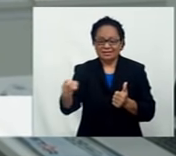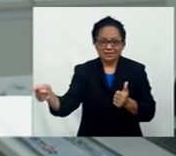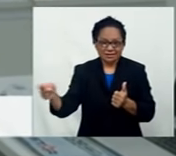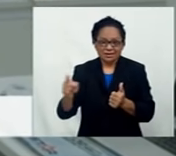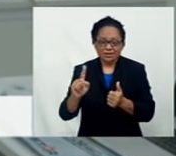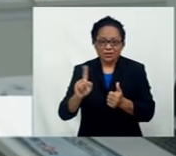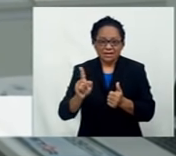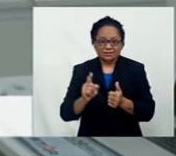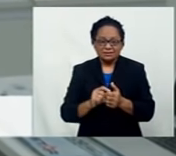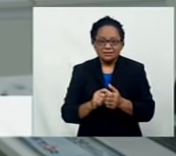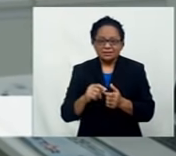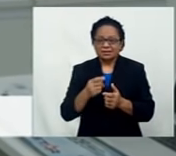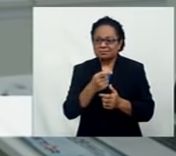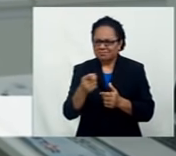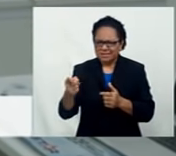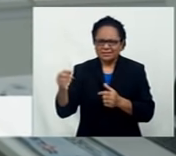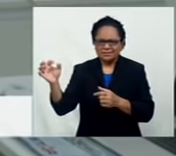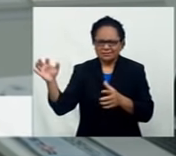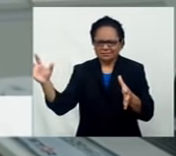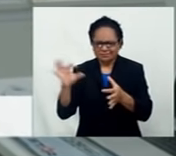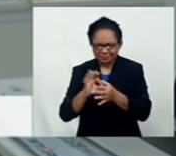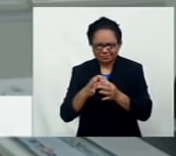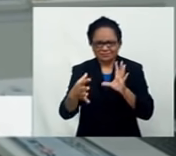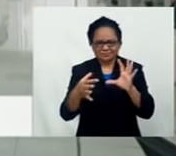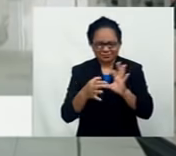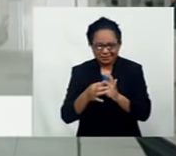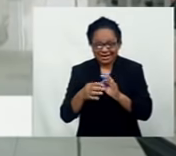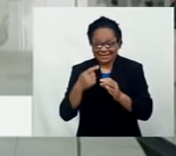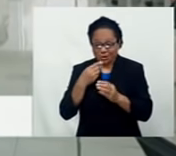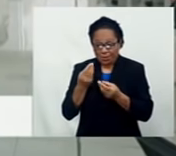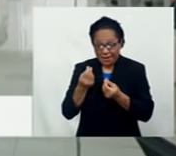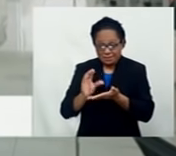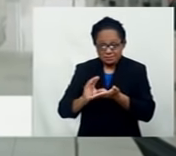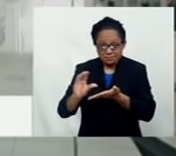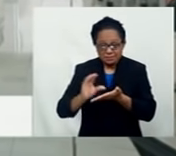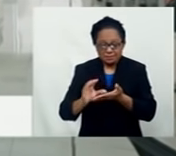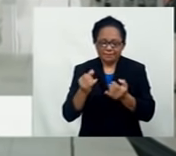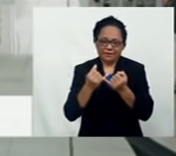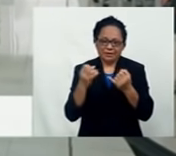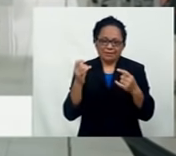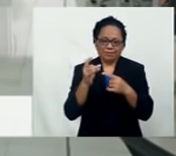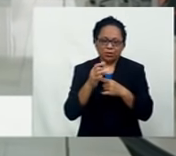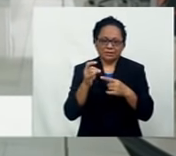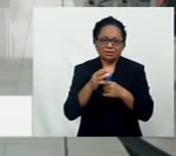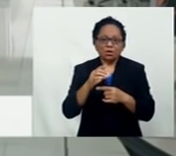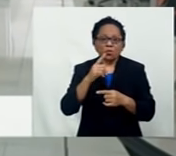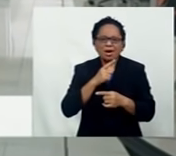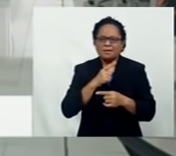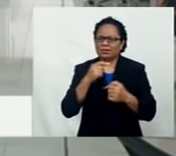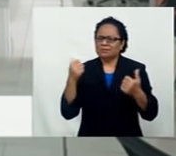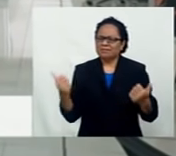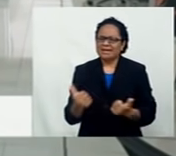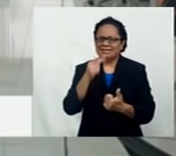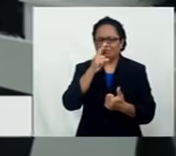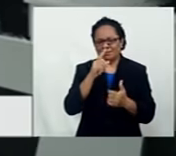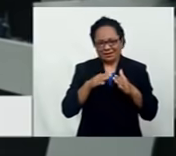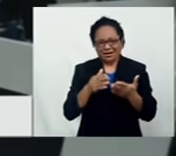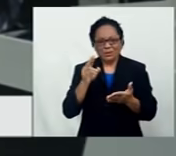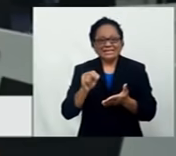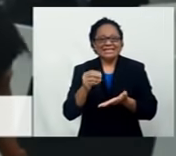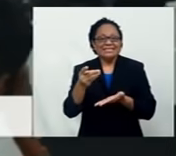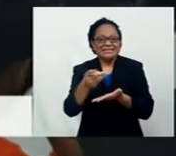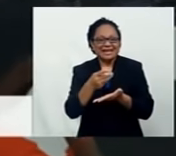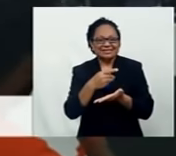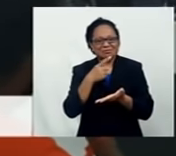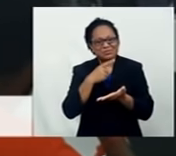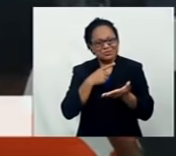All-In campaign, this multi-million-dollar investment is critical as there is additional demand for data during the COVID lockdown. Mohammed